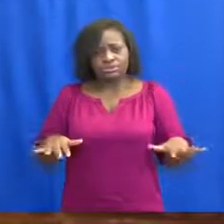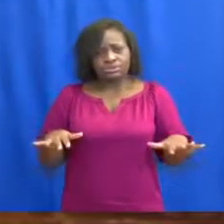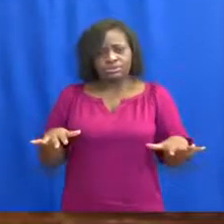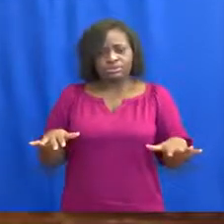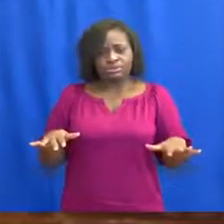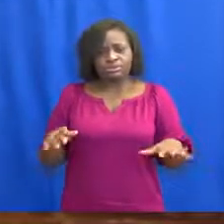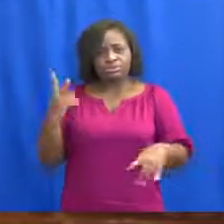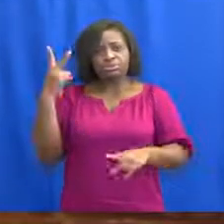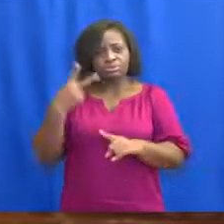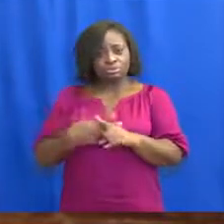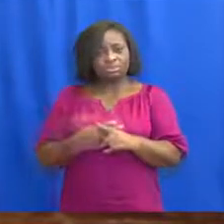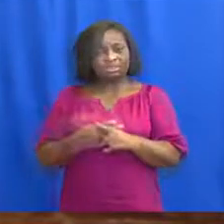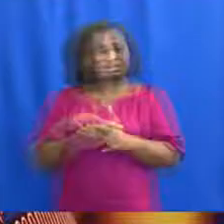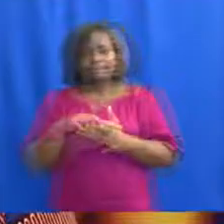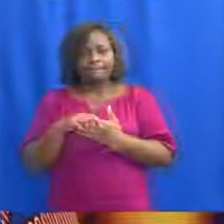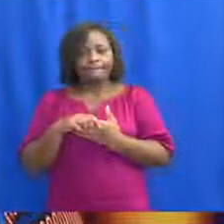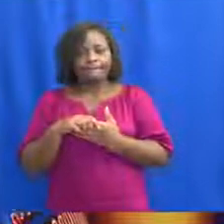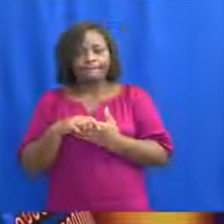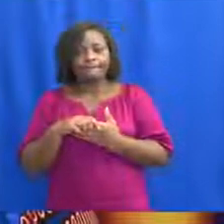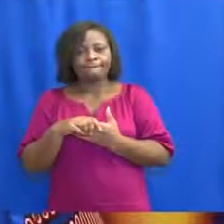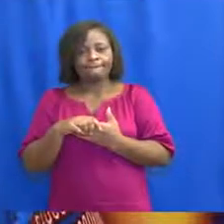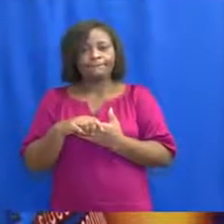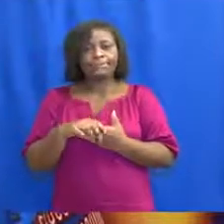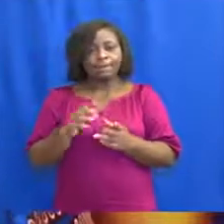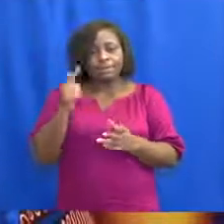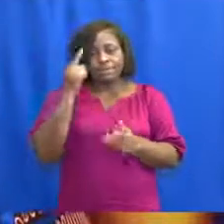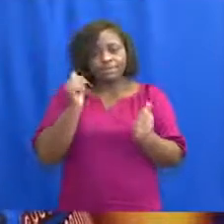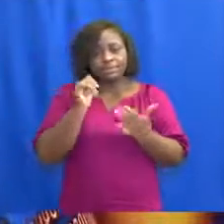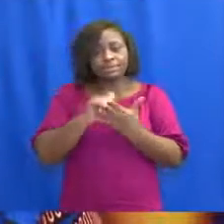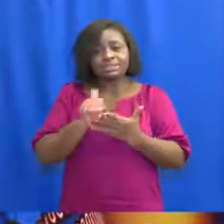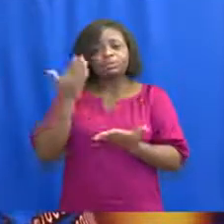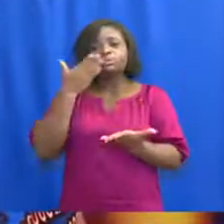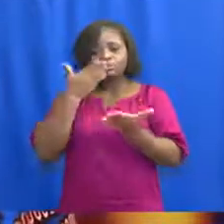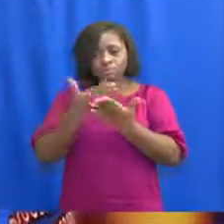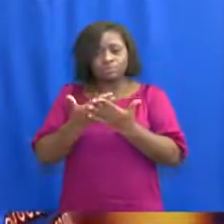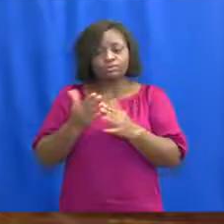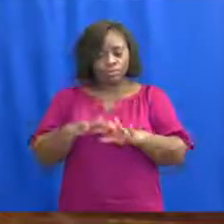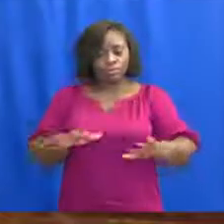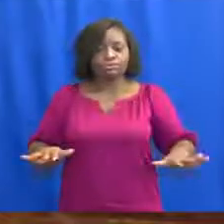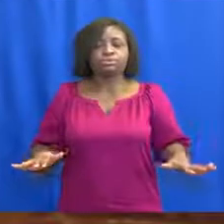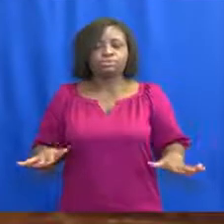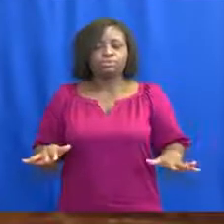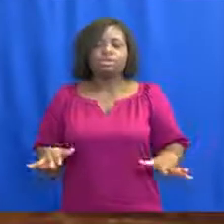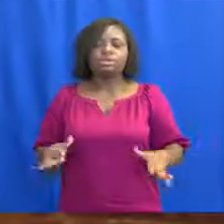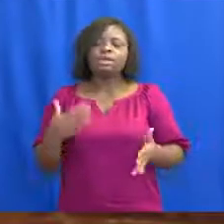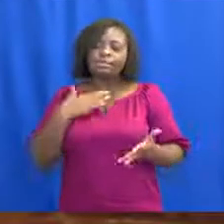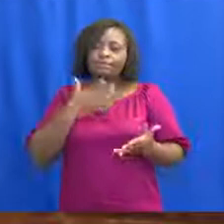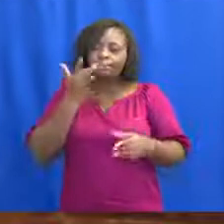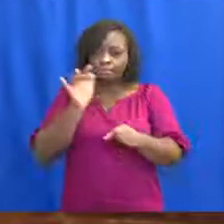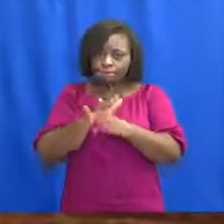no jenyo ne fe sinakai bahi ke ha wo school biye mi wo nyeshi